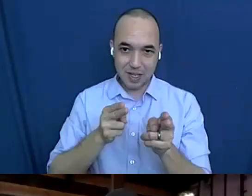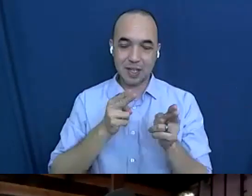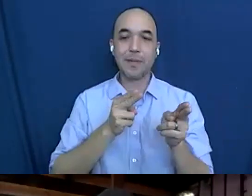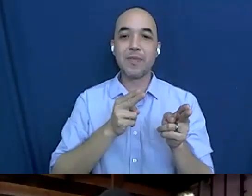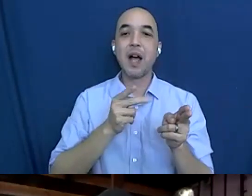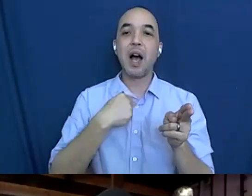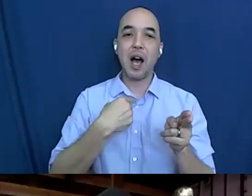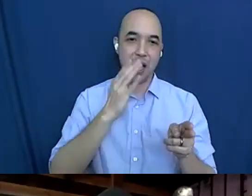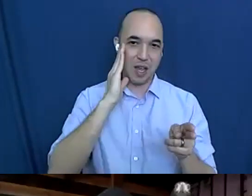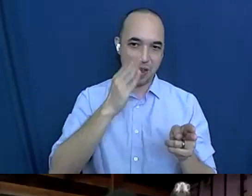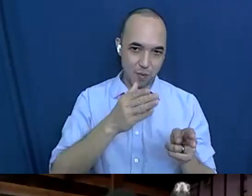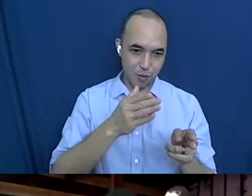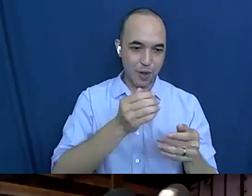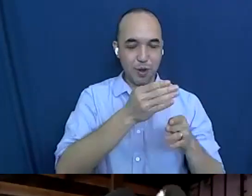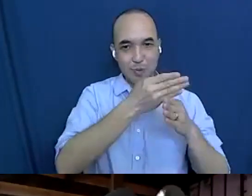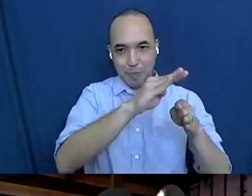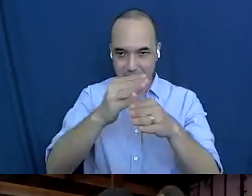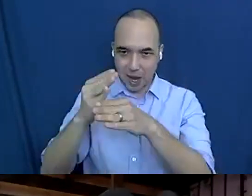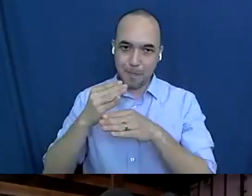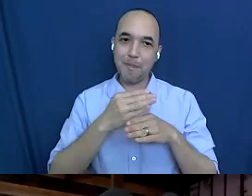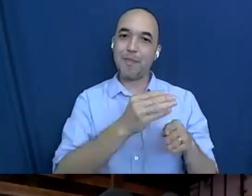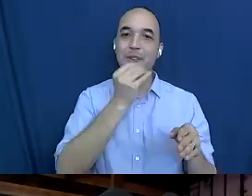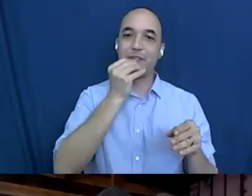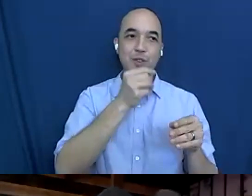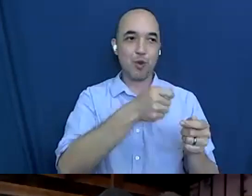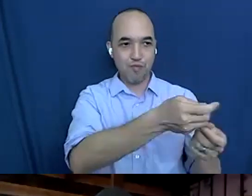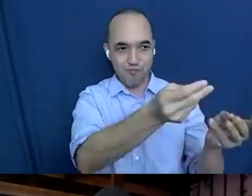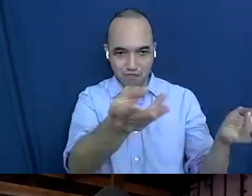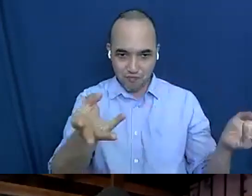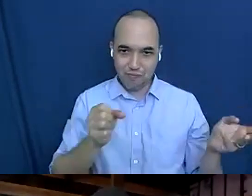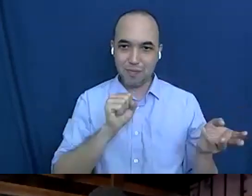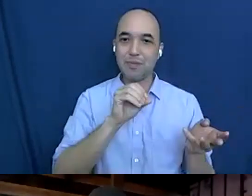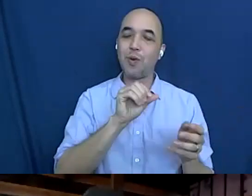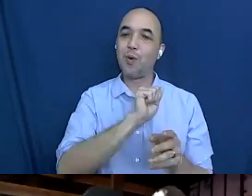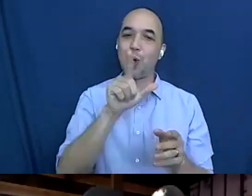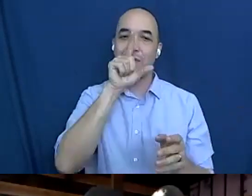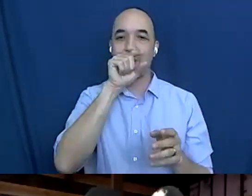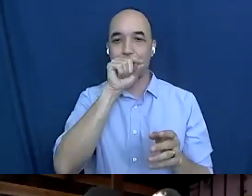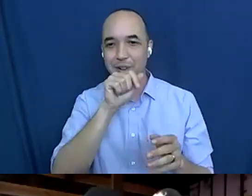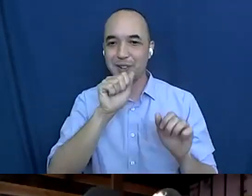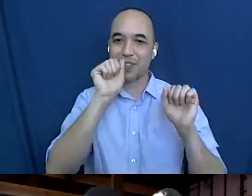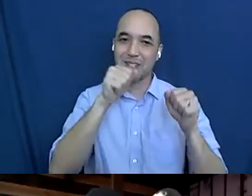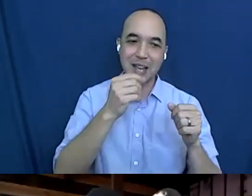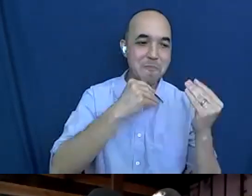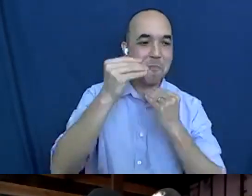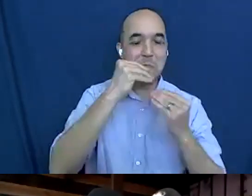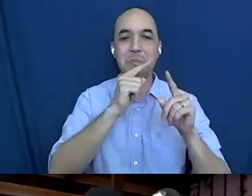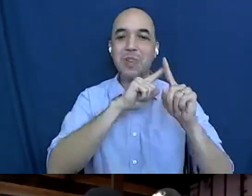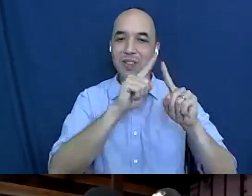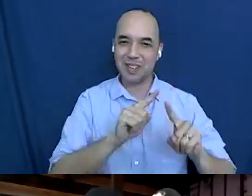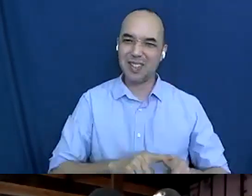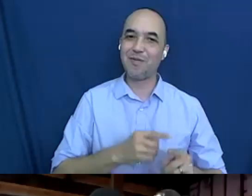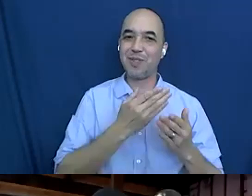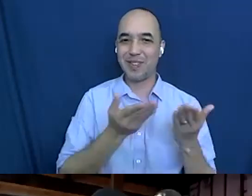birds caught also. So all of the birds get to share in the different foods and everything, the different